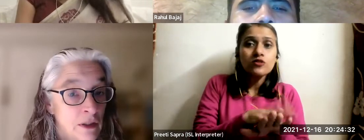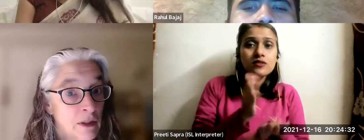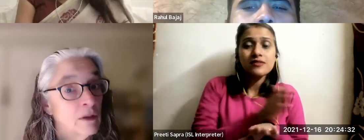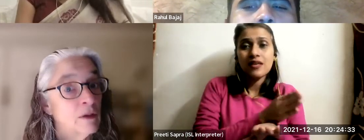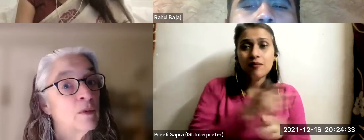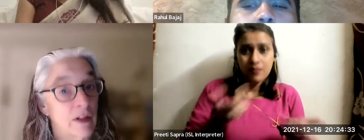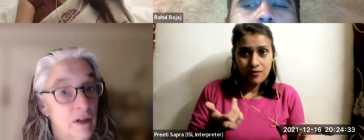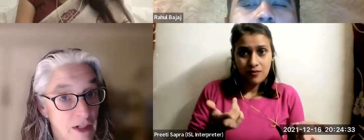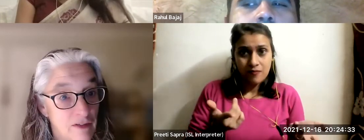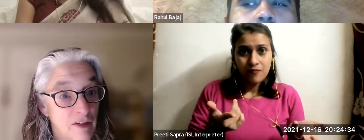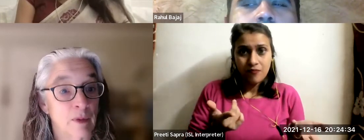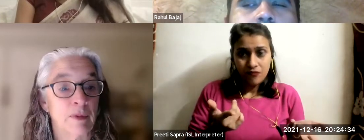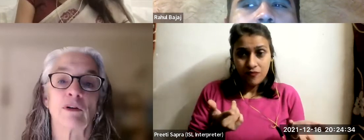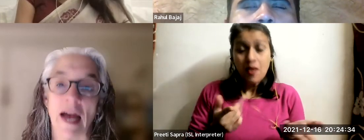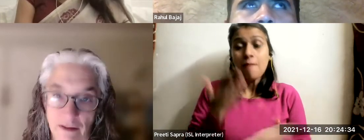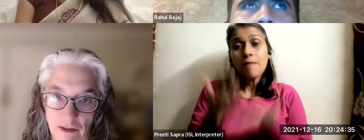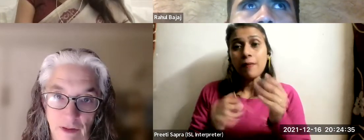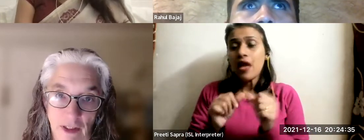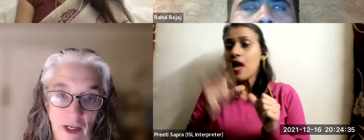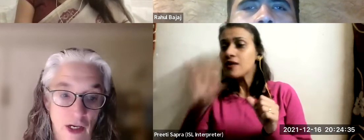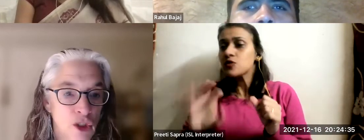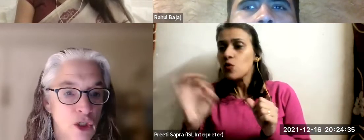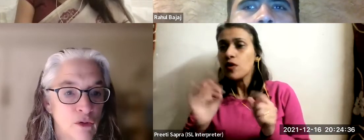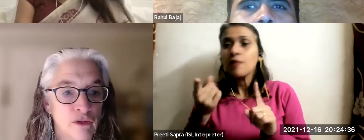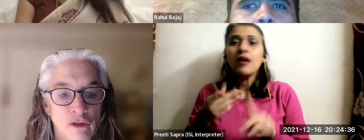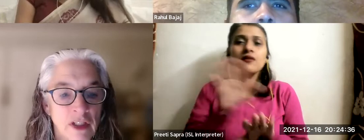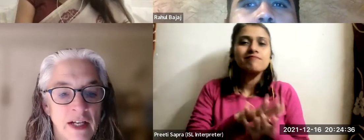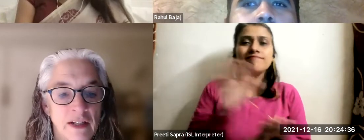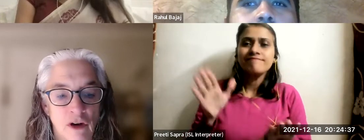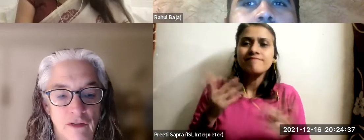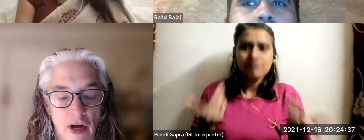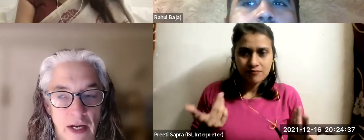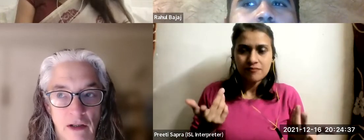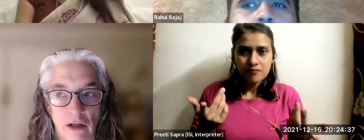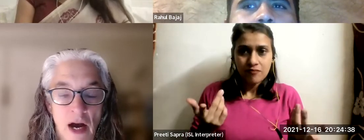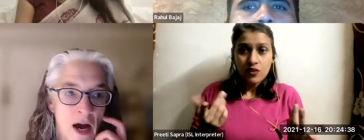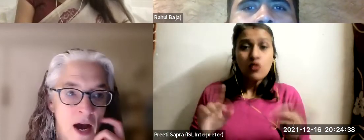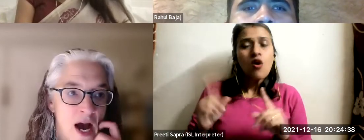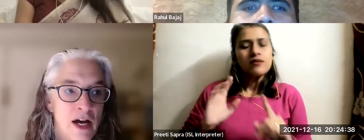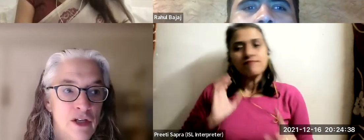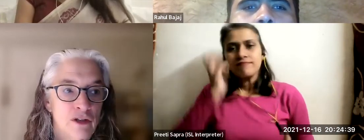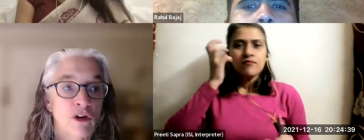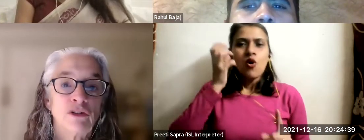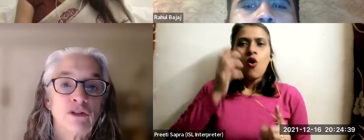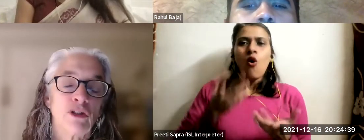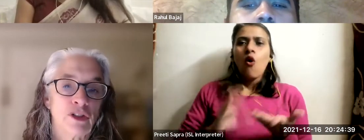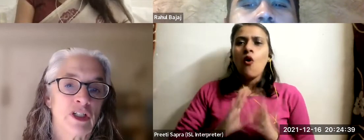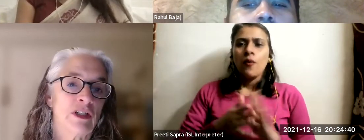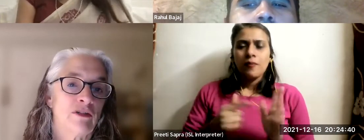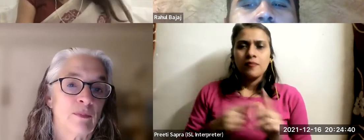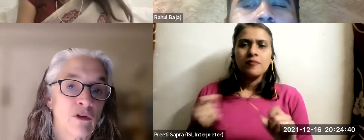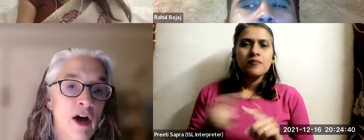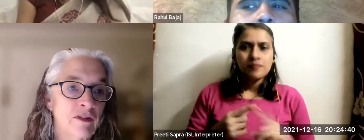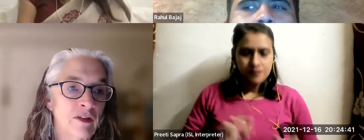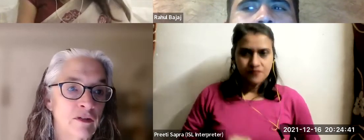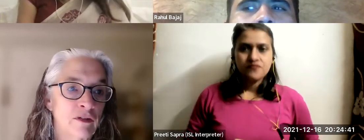included. When they're not accessible, people are excluded. So certainly that's cause for anger. Structured negotiation